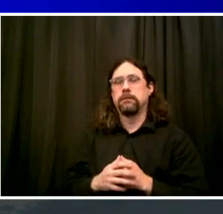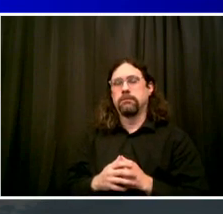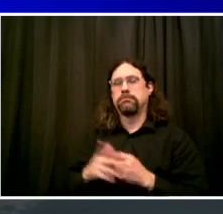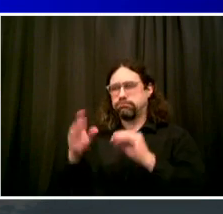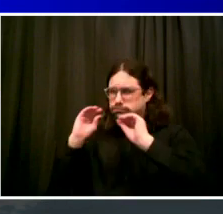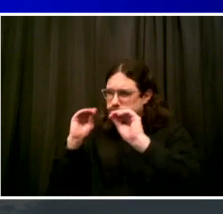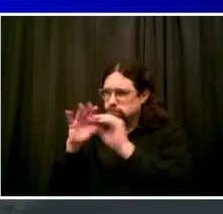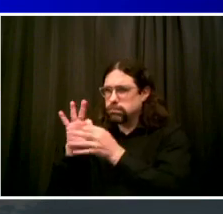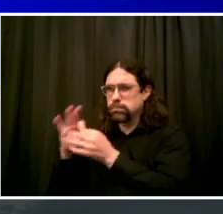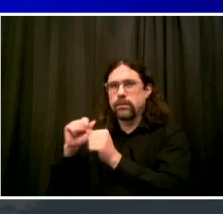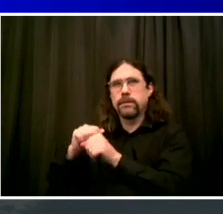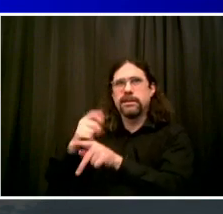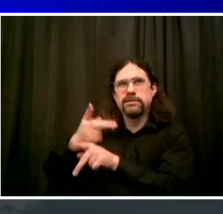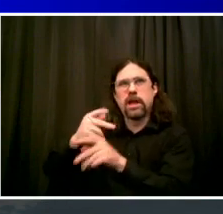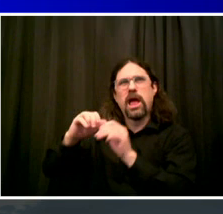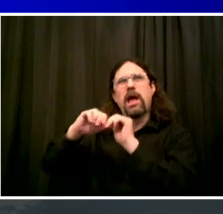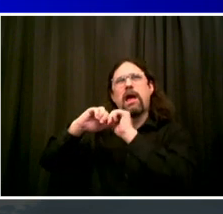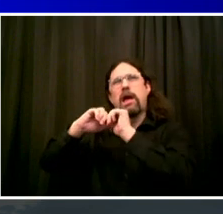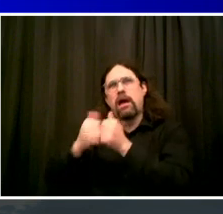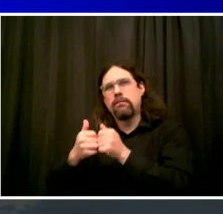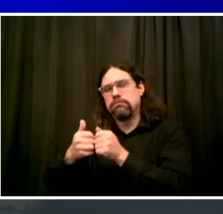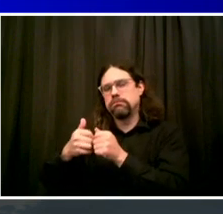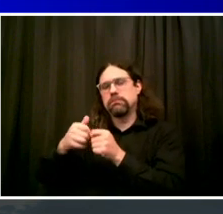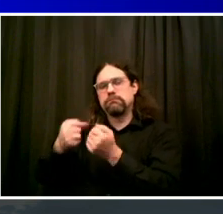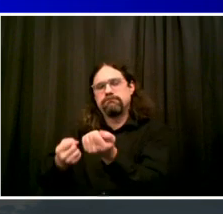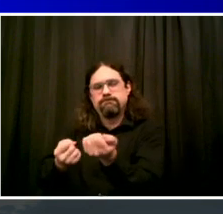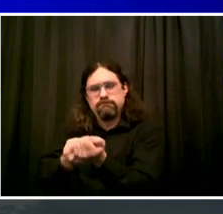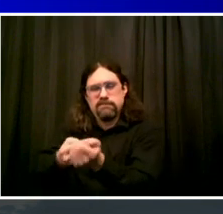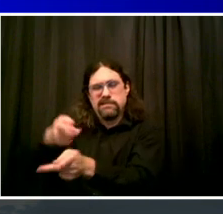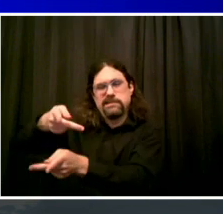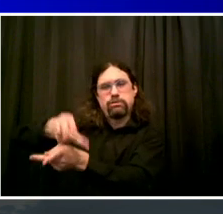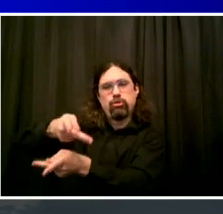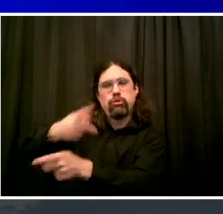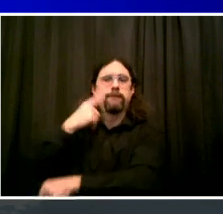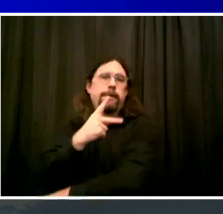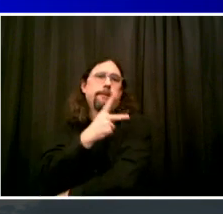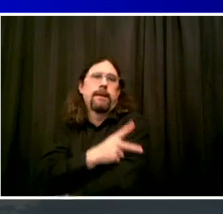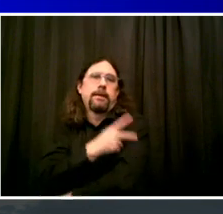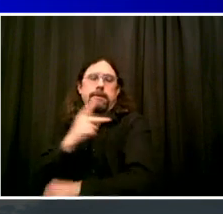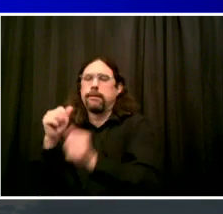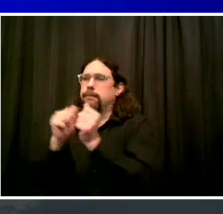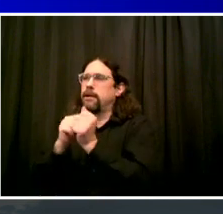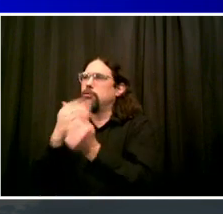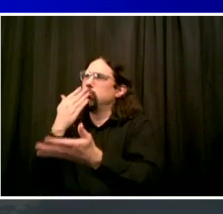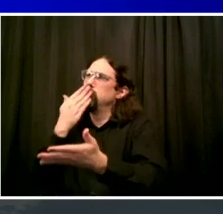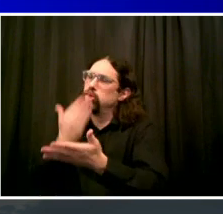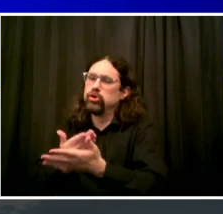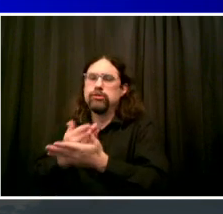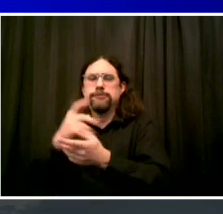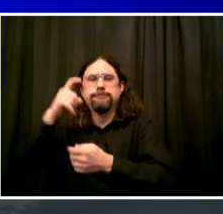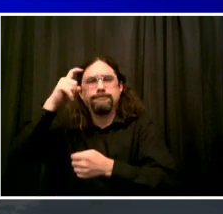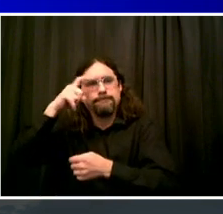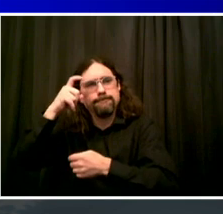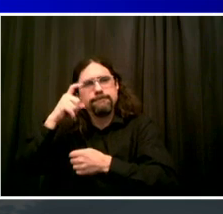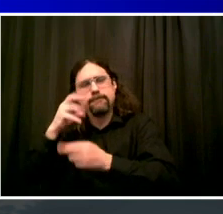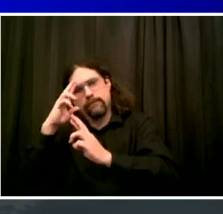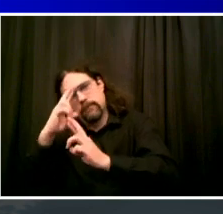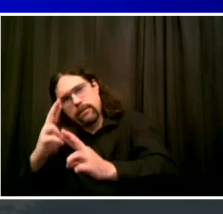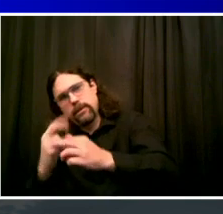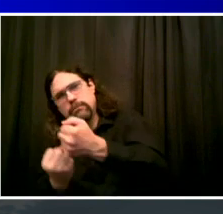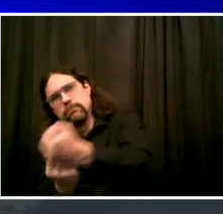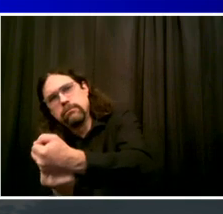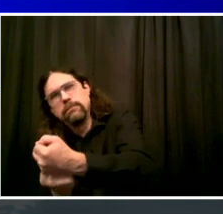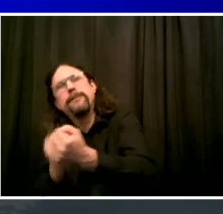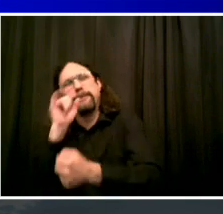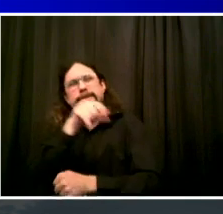our isolation effort, because remember, we've got to see people through from the moment it's clear they need that isolation to the moment that they